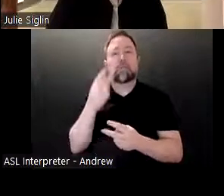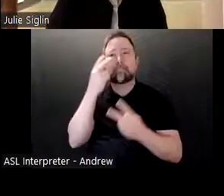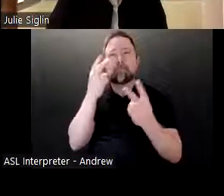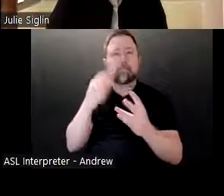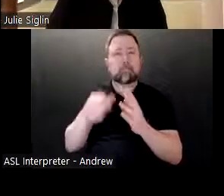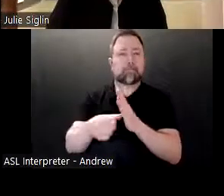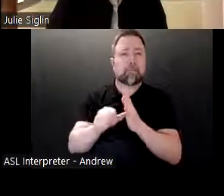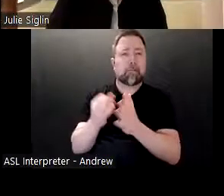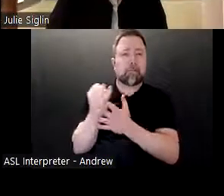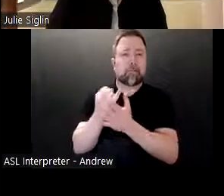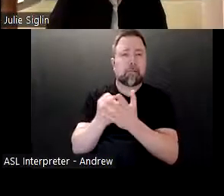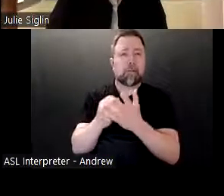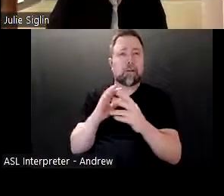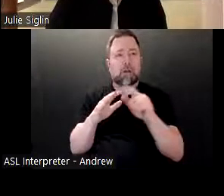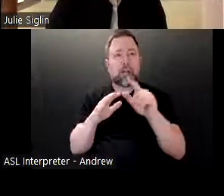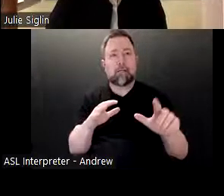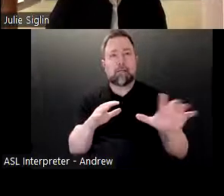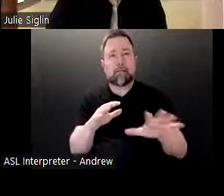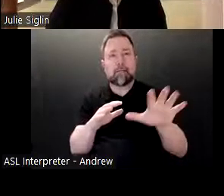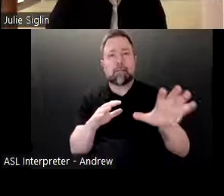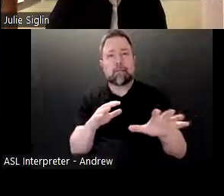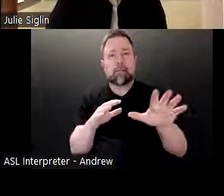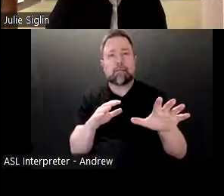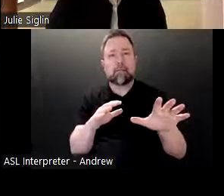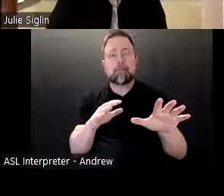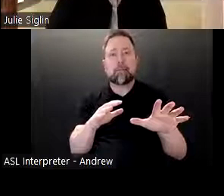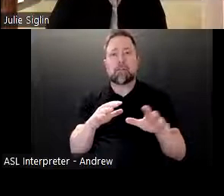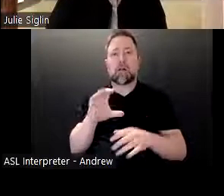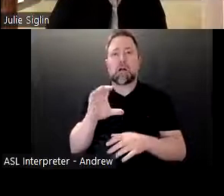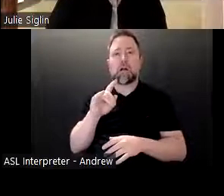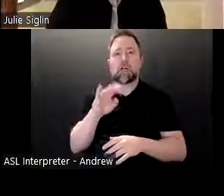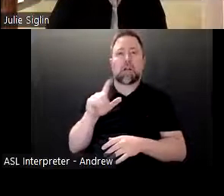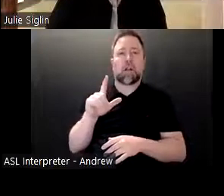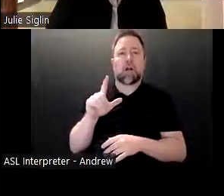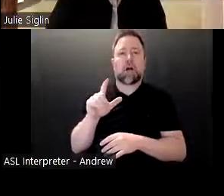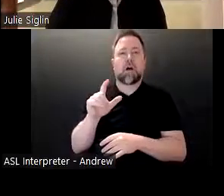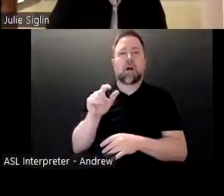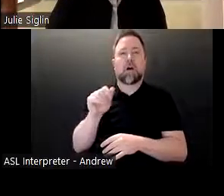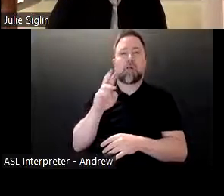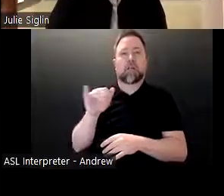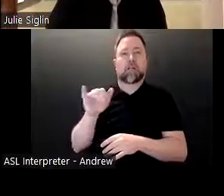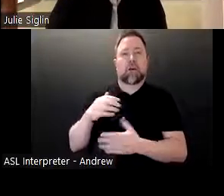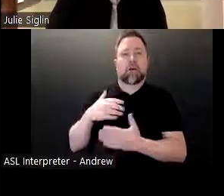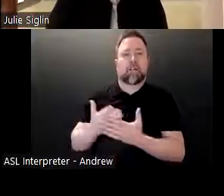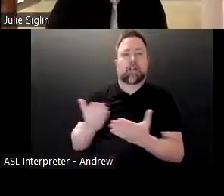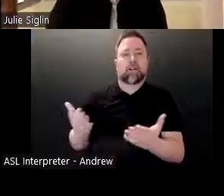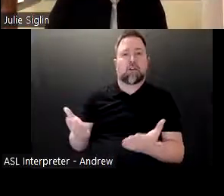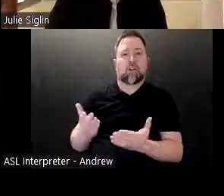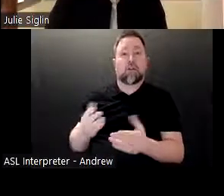which you see at lower left, marking the Continental Army's arrival here. But the